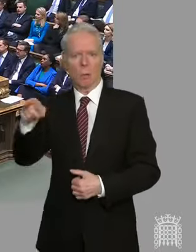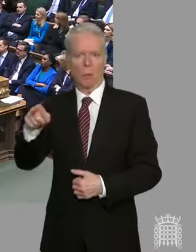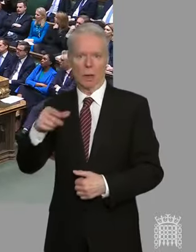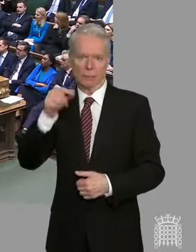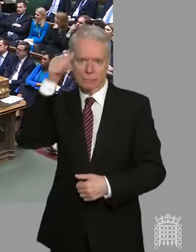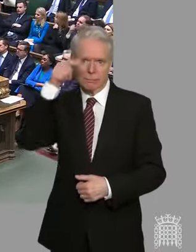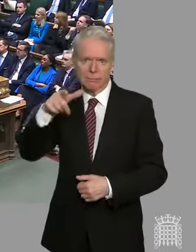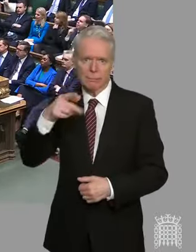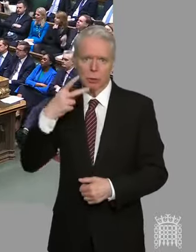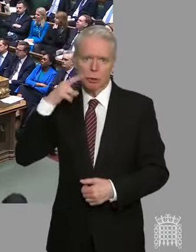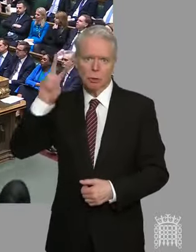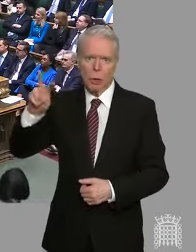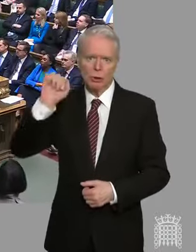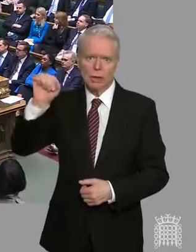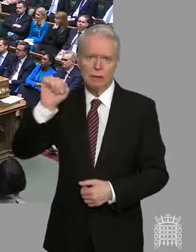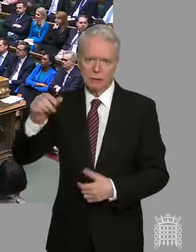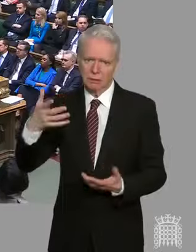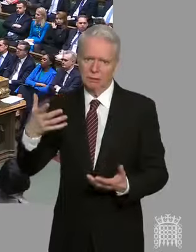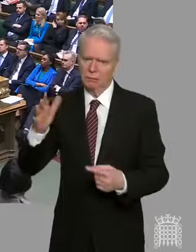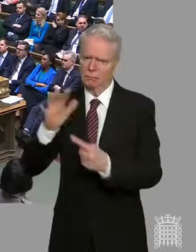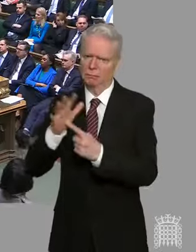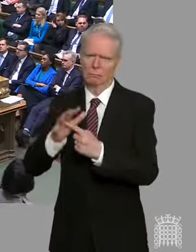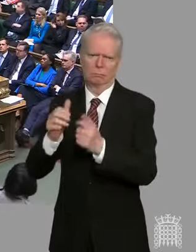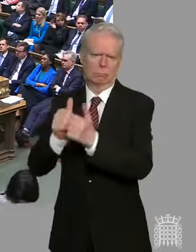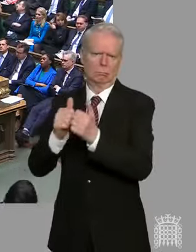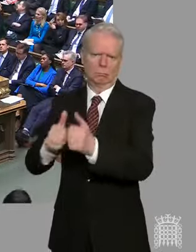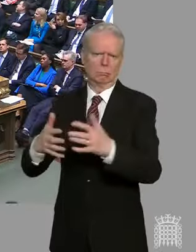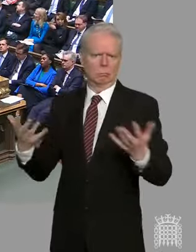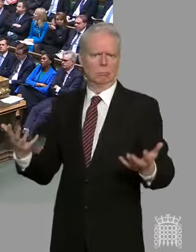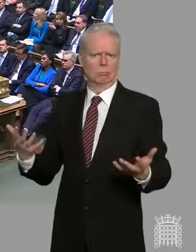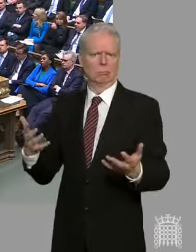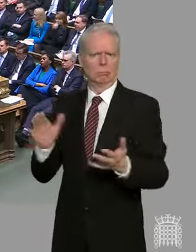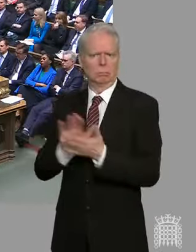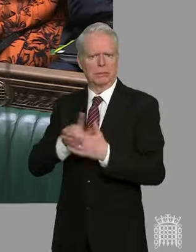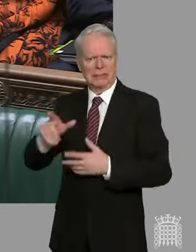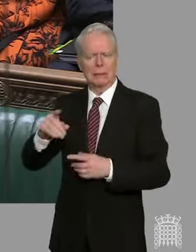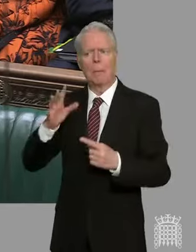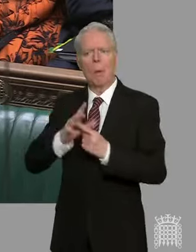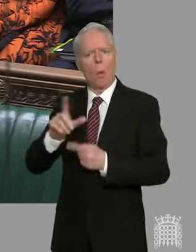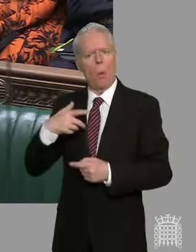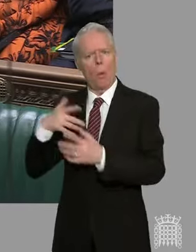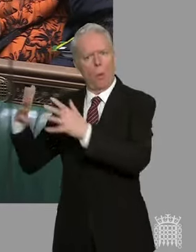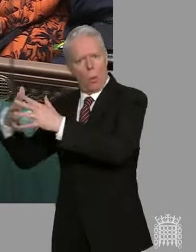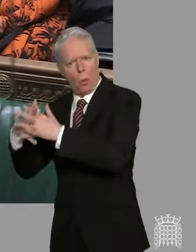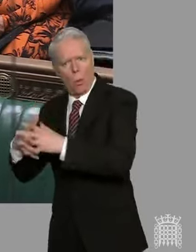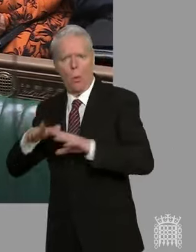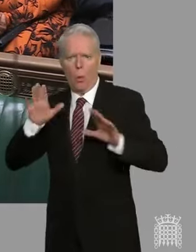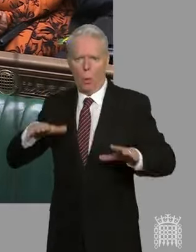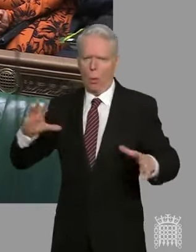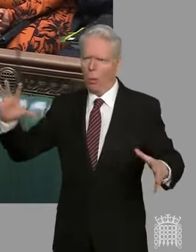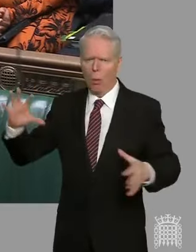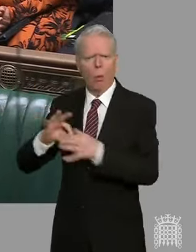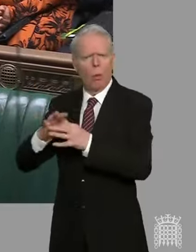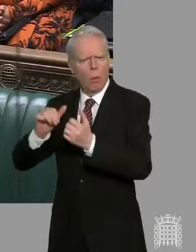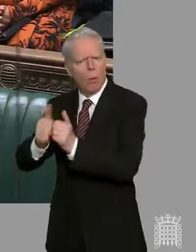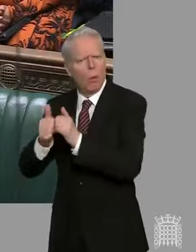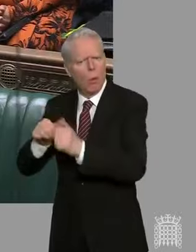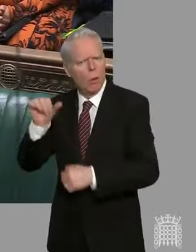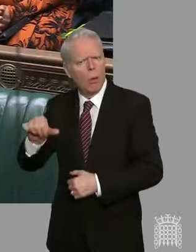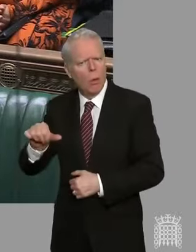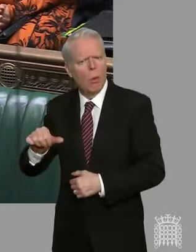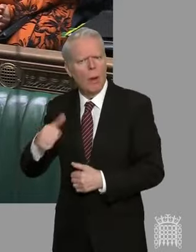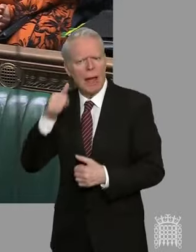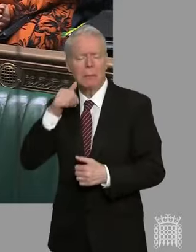world? Prime Minister. I thank him for his question. Can I pick up on both elements? Because President Zelensky is a